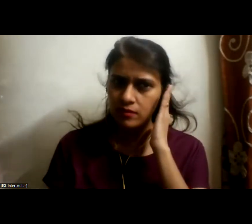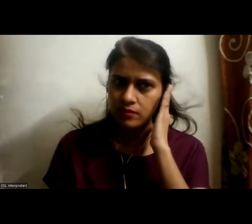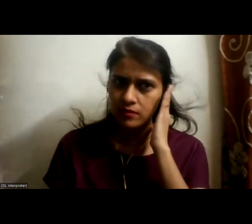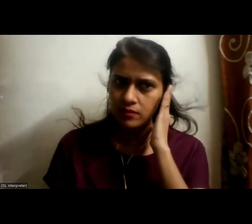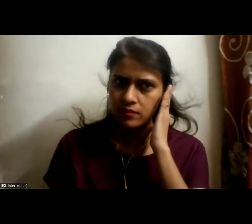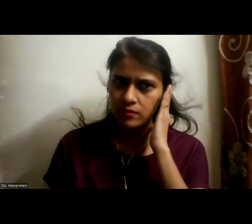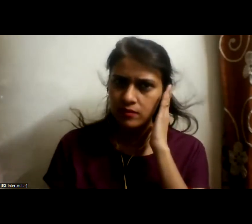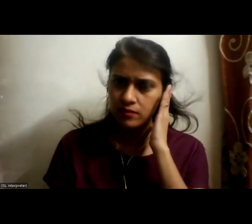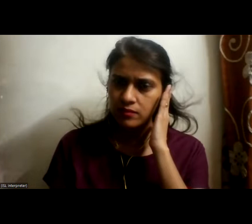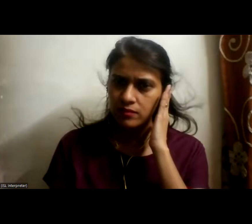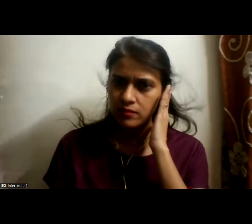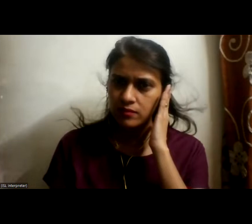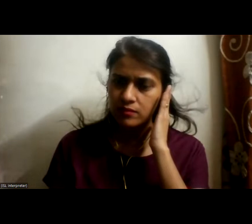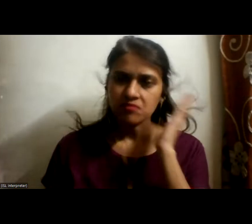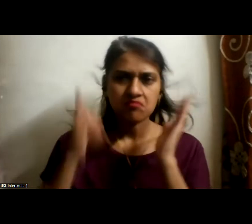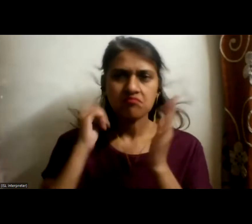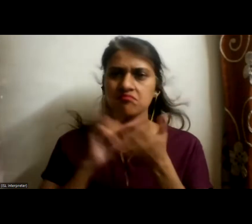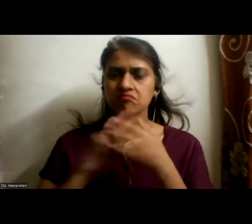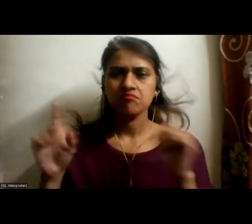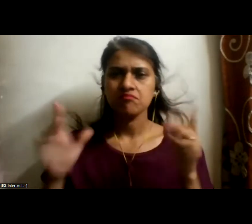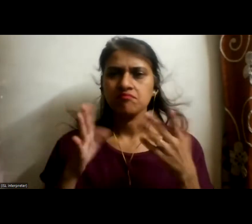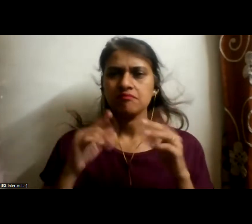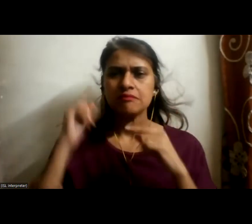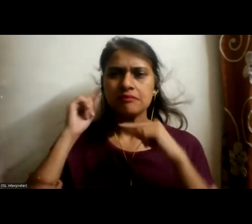Your voice is breaking, Shubham. Shubham, can't hear you properly.